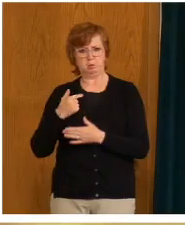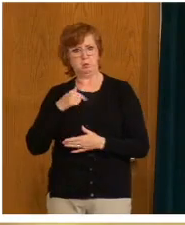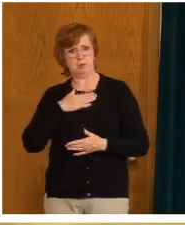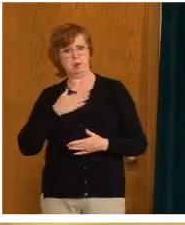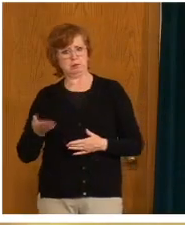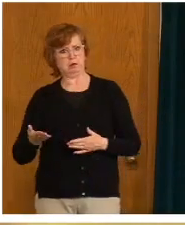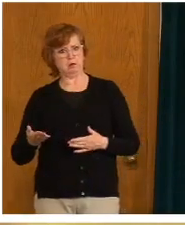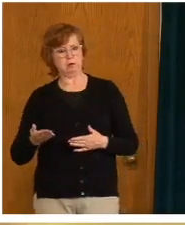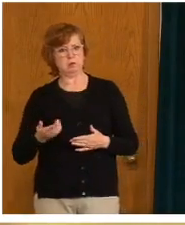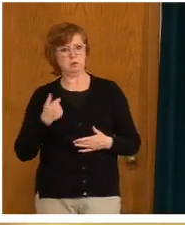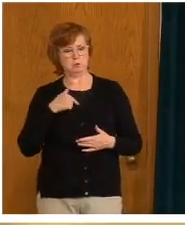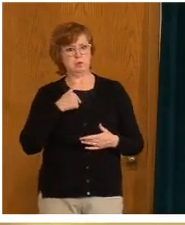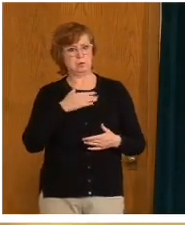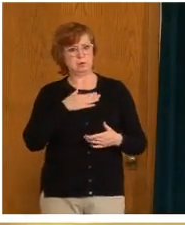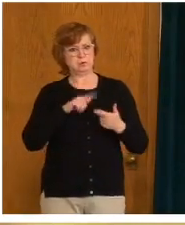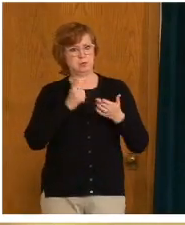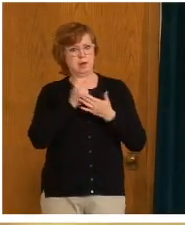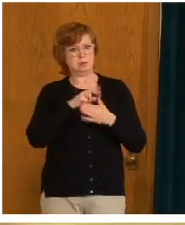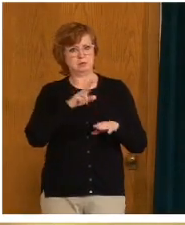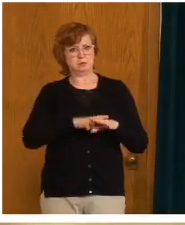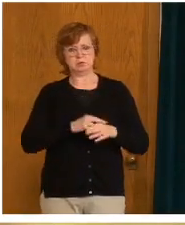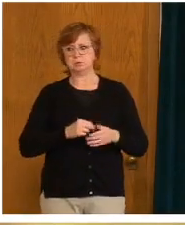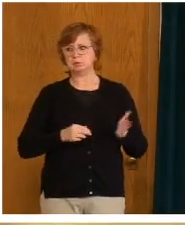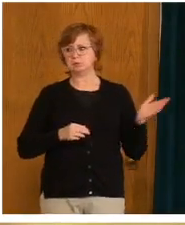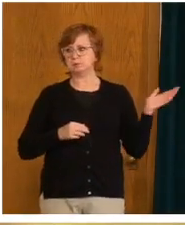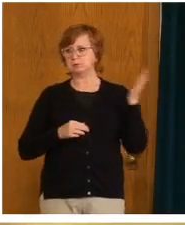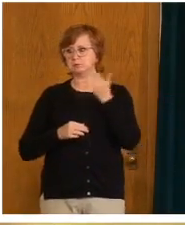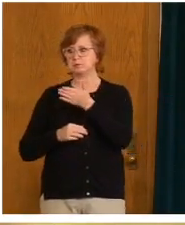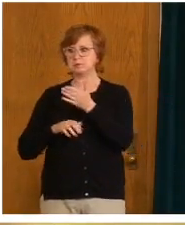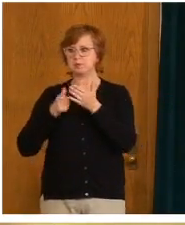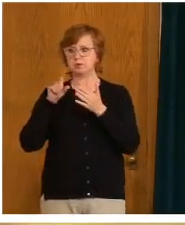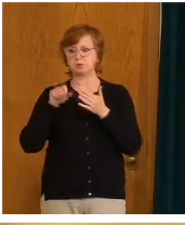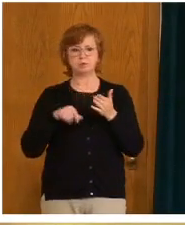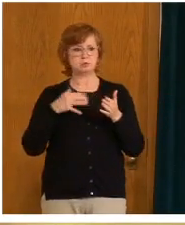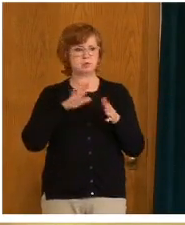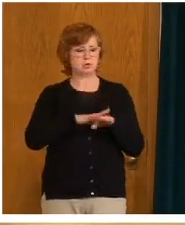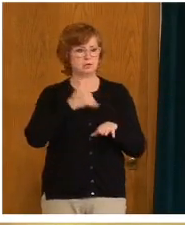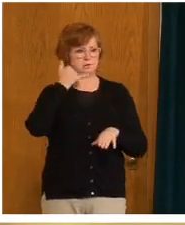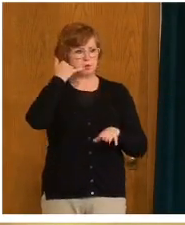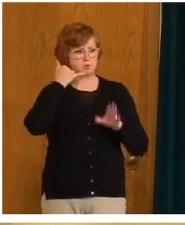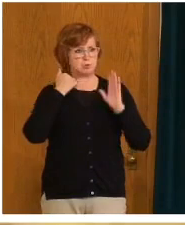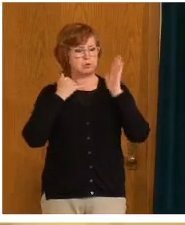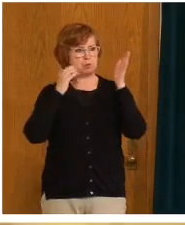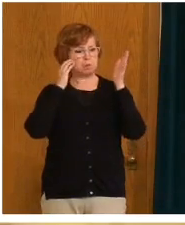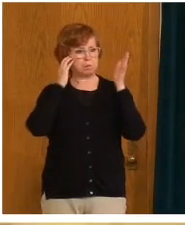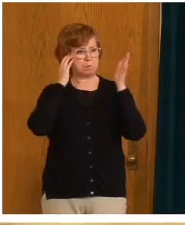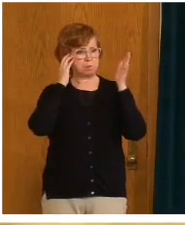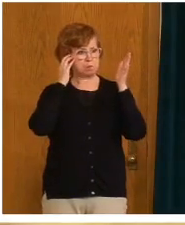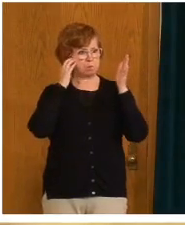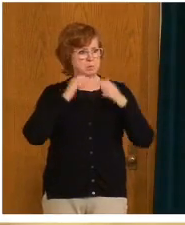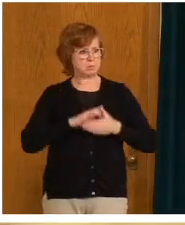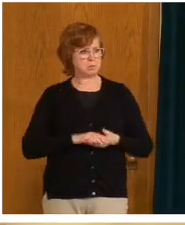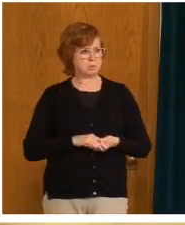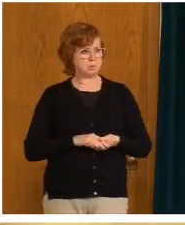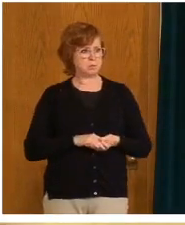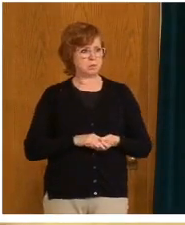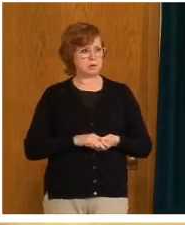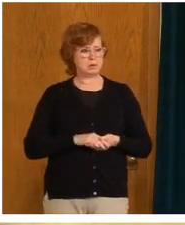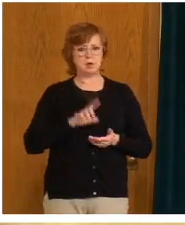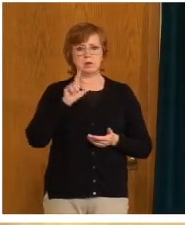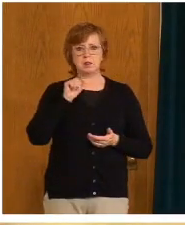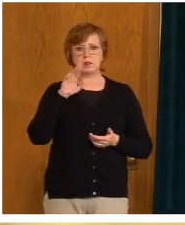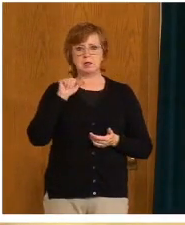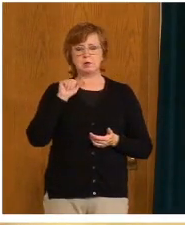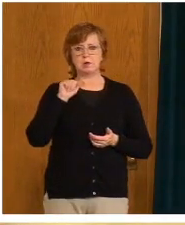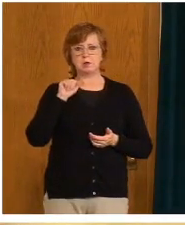Canadians in our neighboring province. We'll take another question on the line. Operator? We have Lara Fominov